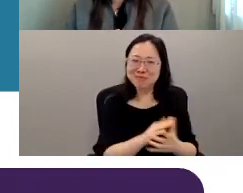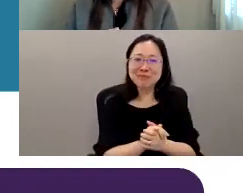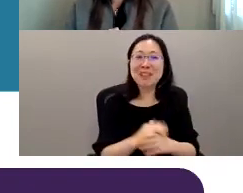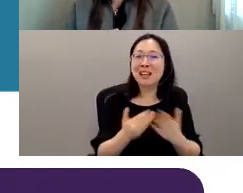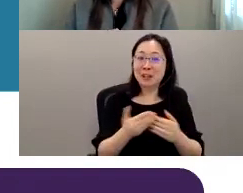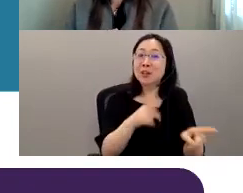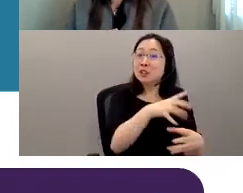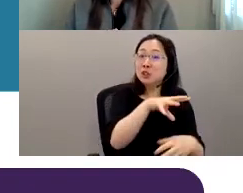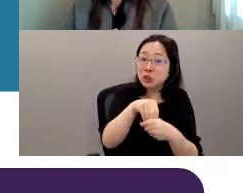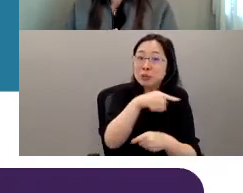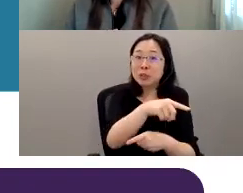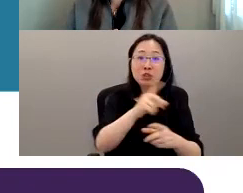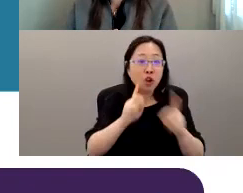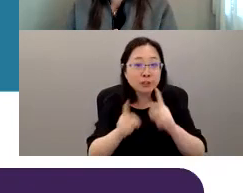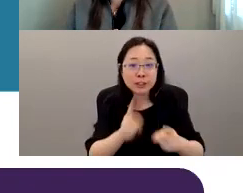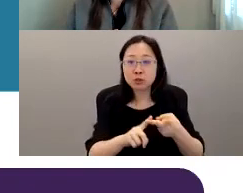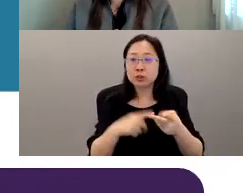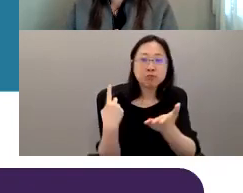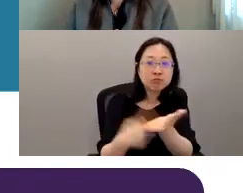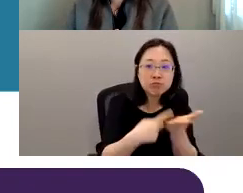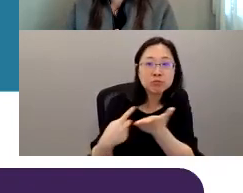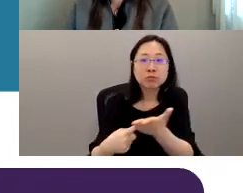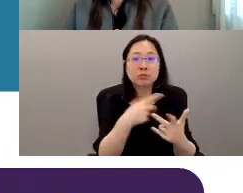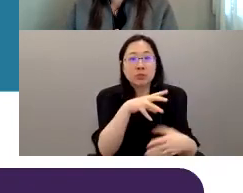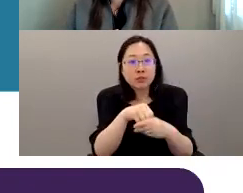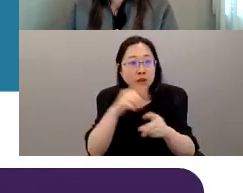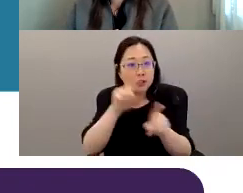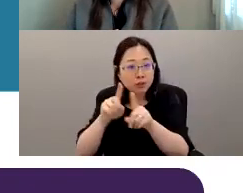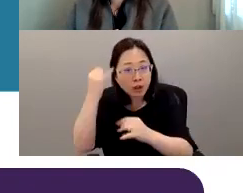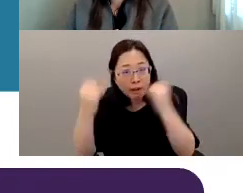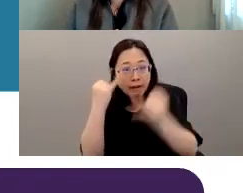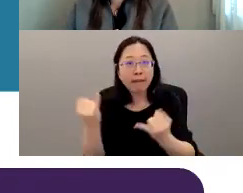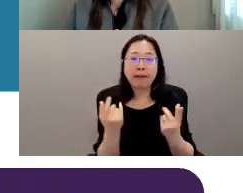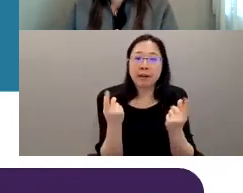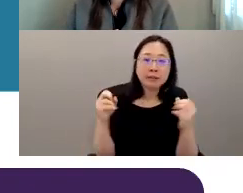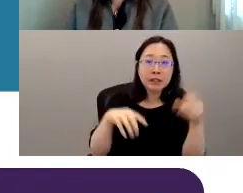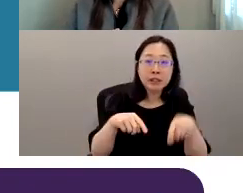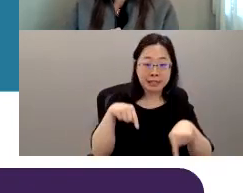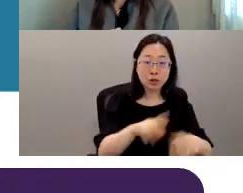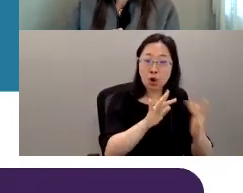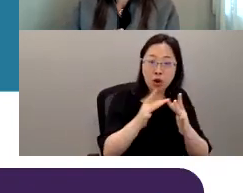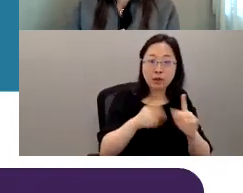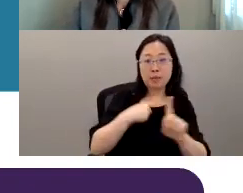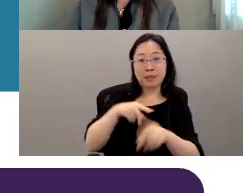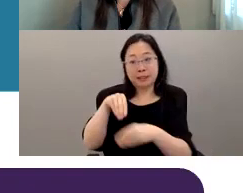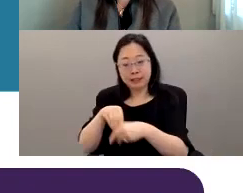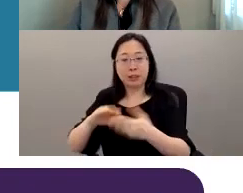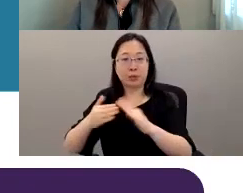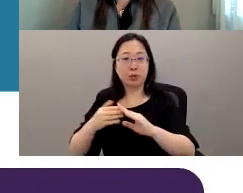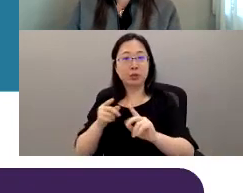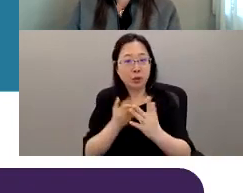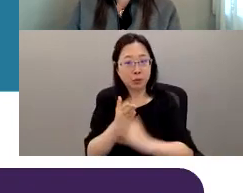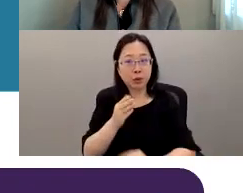input, participates in the working group and organizing events both online and in the community through the Elder